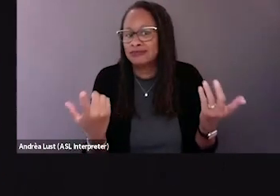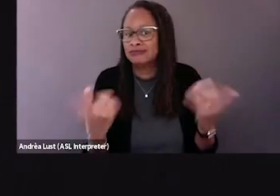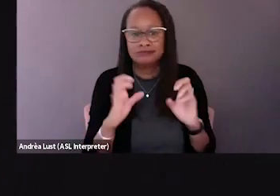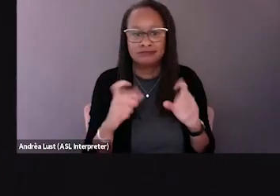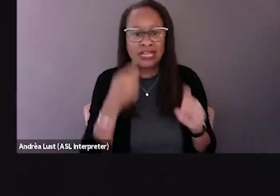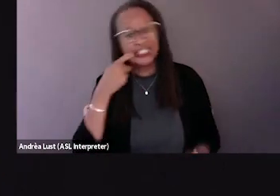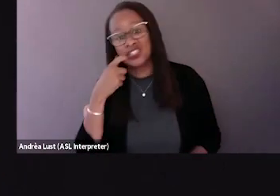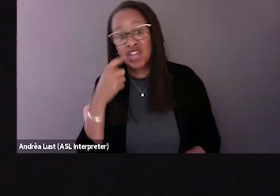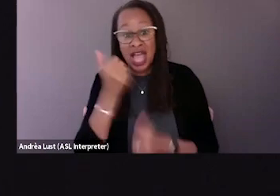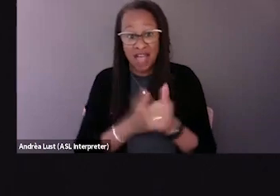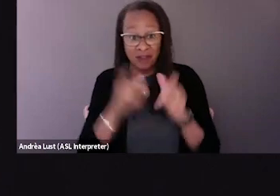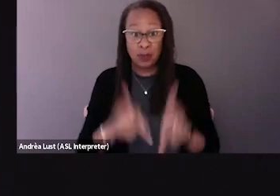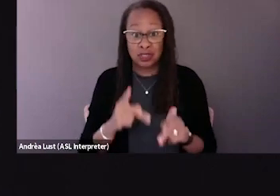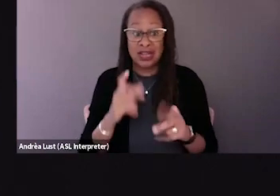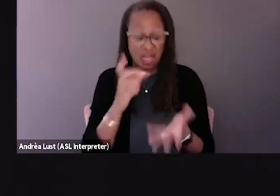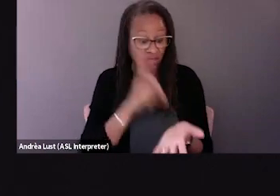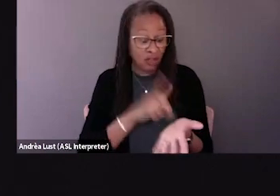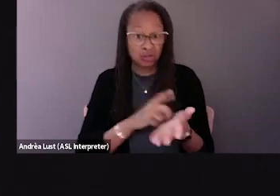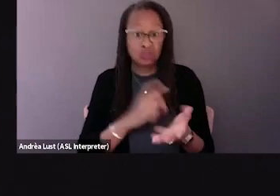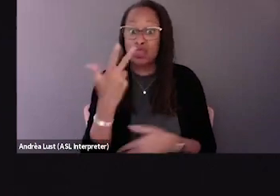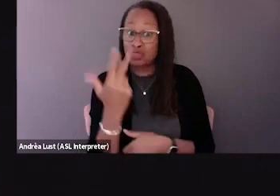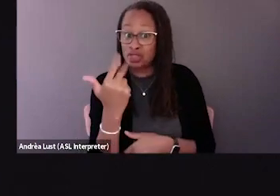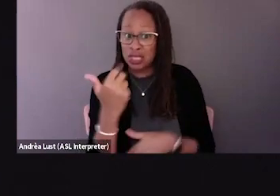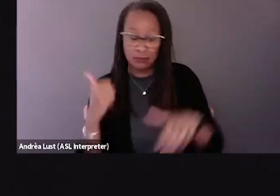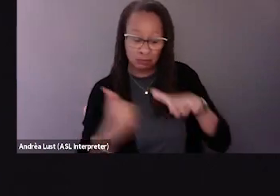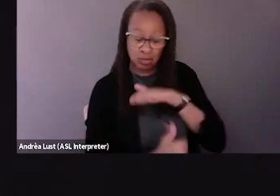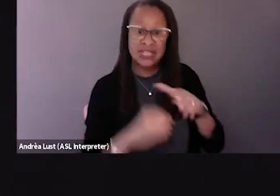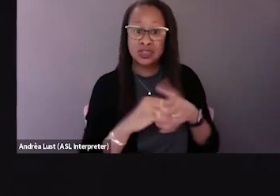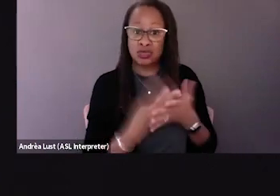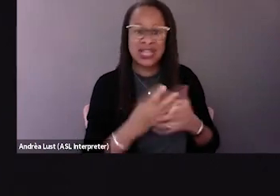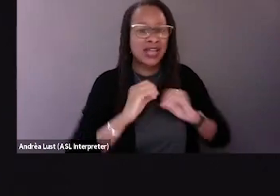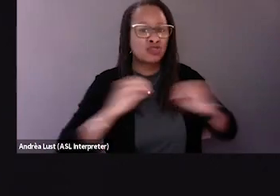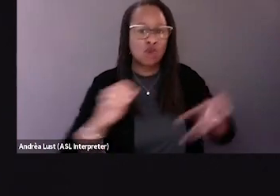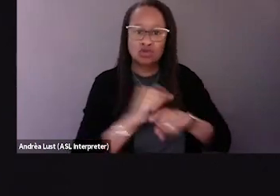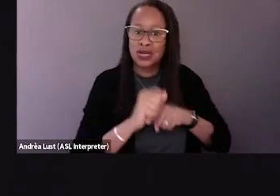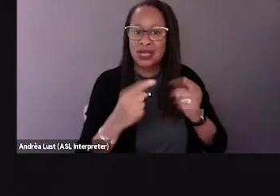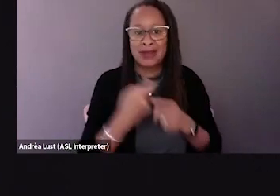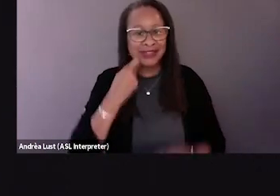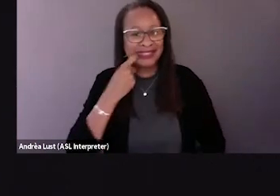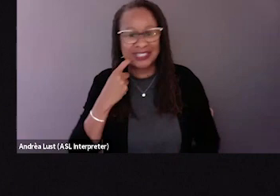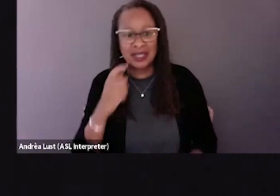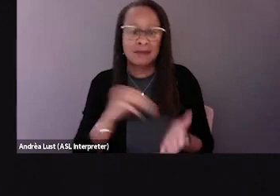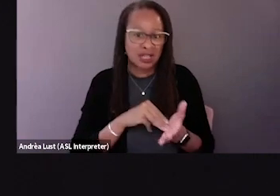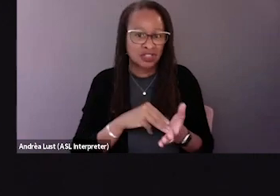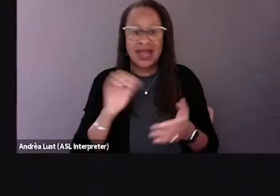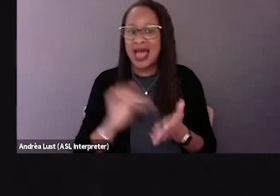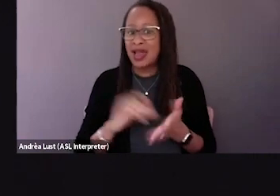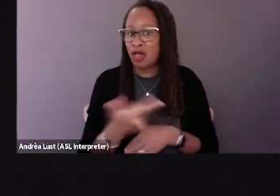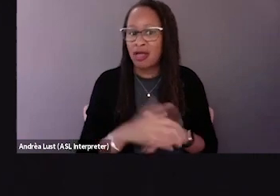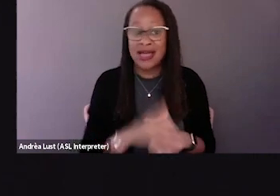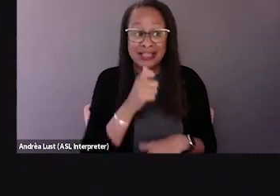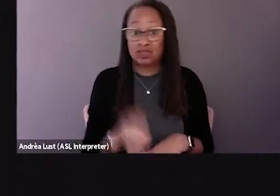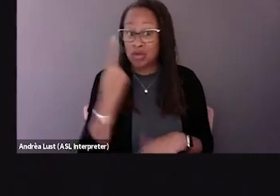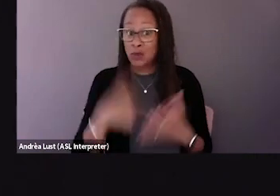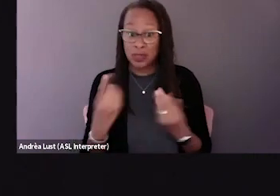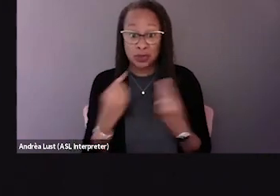13 doctors we put in prison had no training, except for one actually, had no training in addiction medicine at all. So they didn't understand what they were